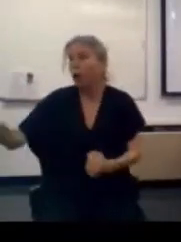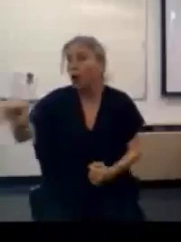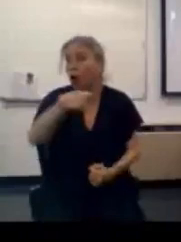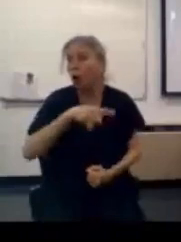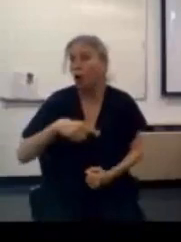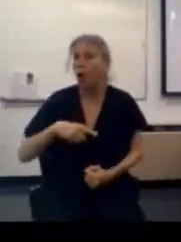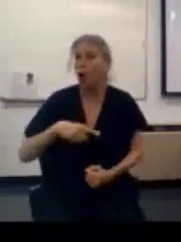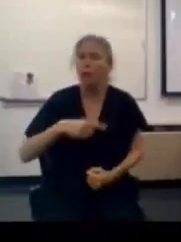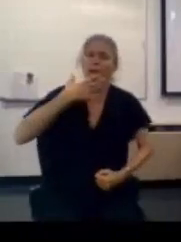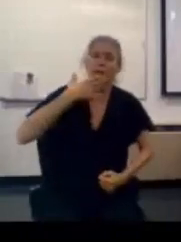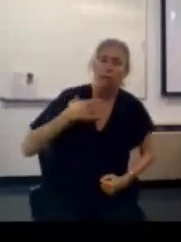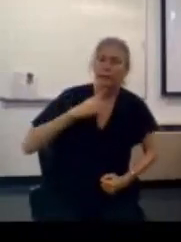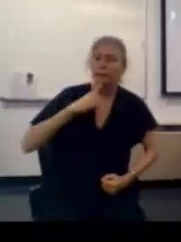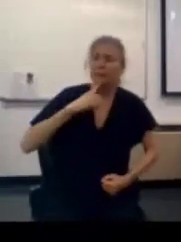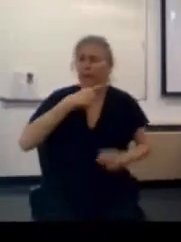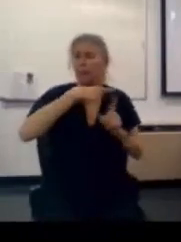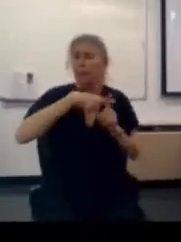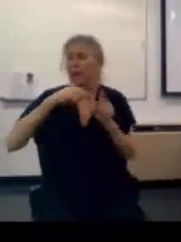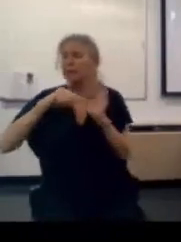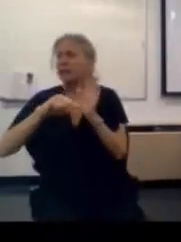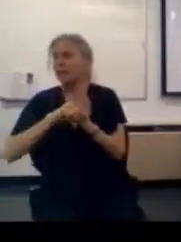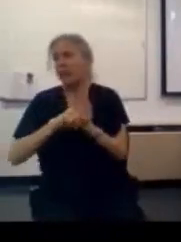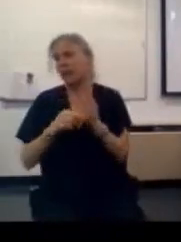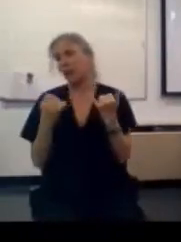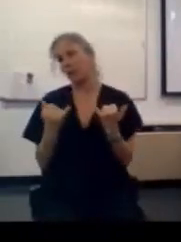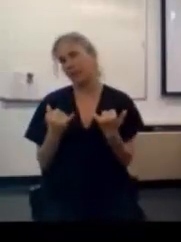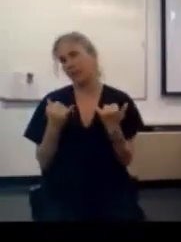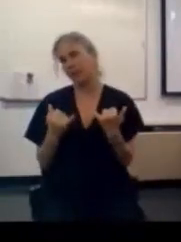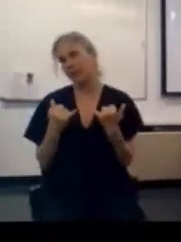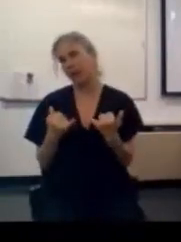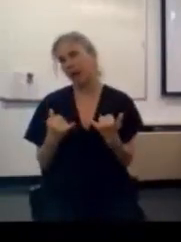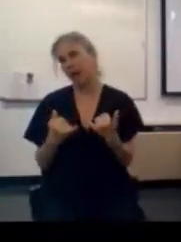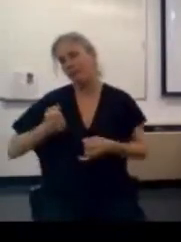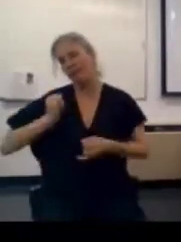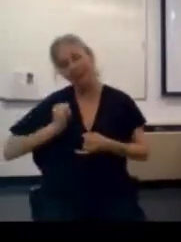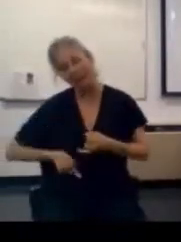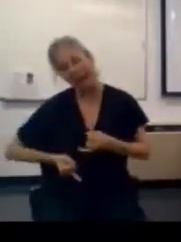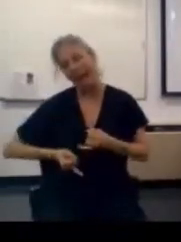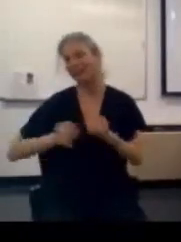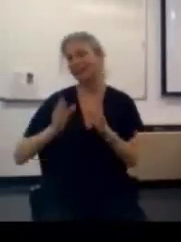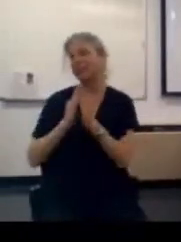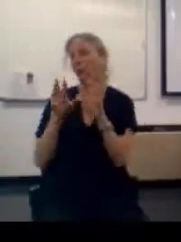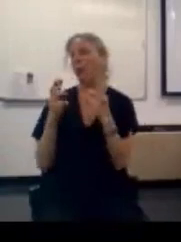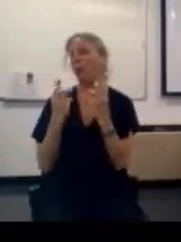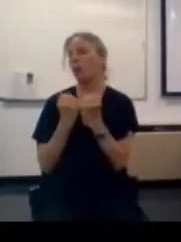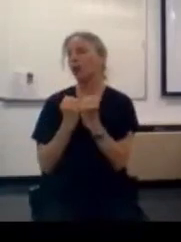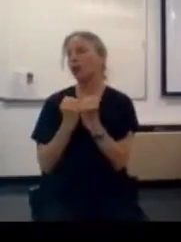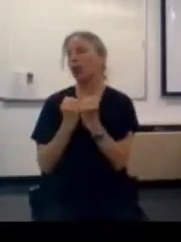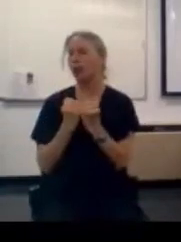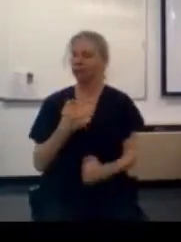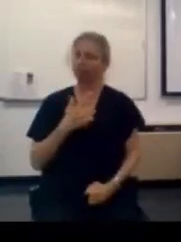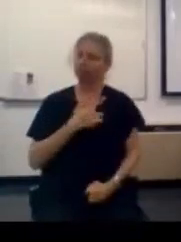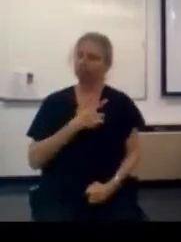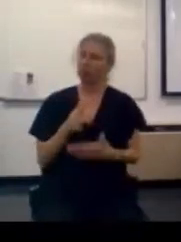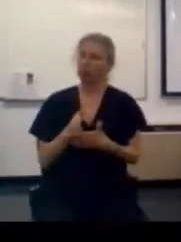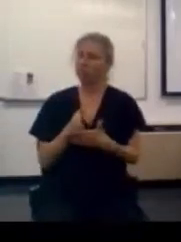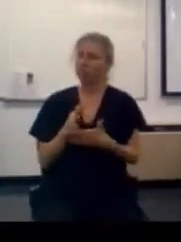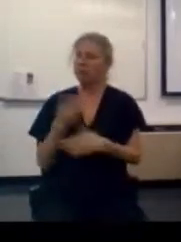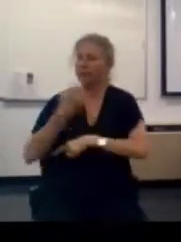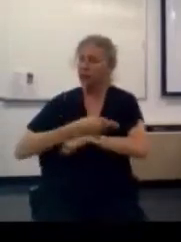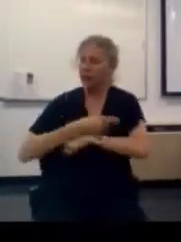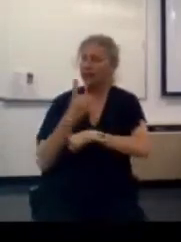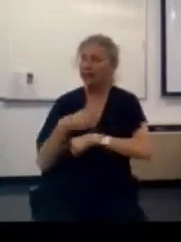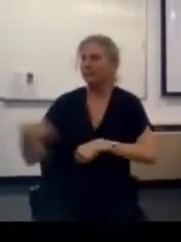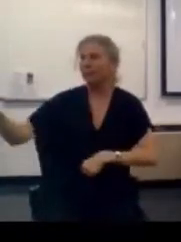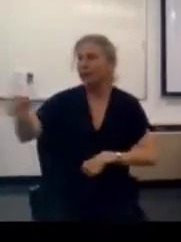speaking for several of us, how bittersweet it is that this is our grand finale. We're so moved